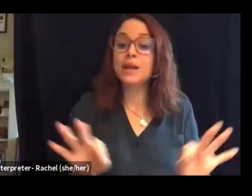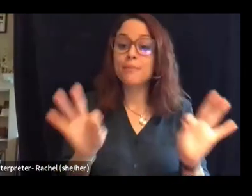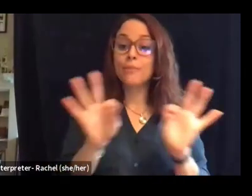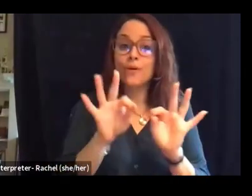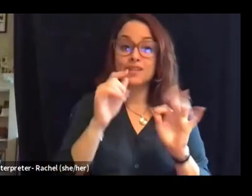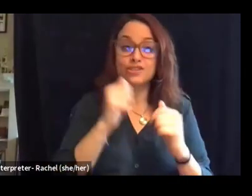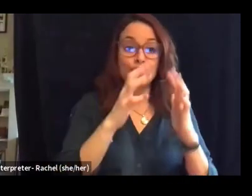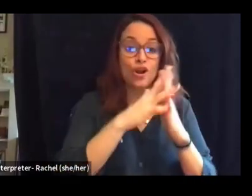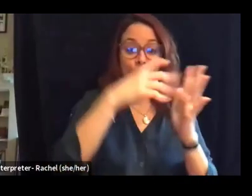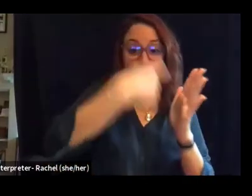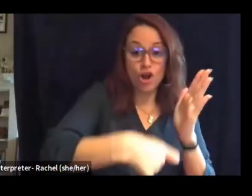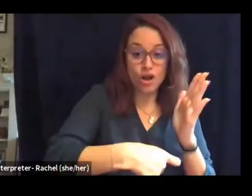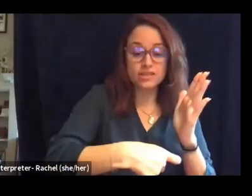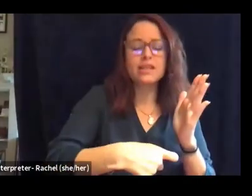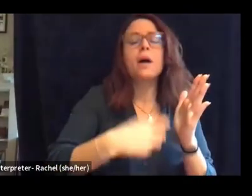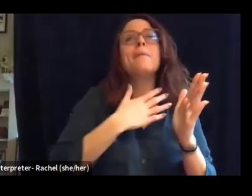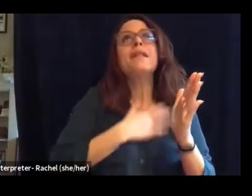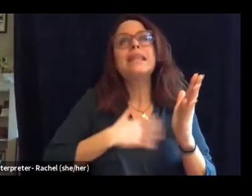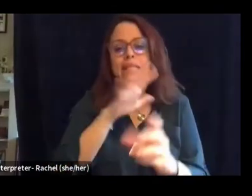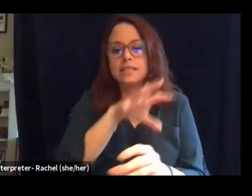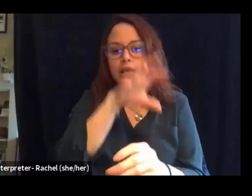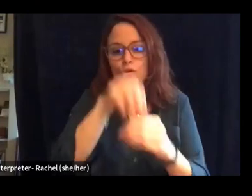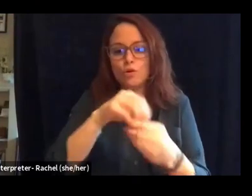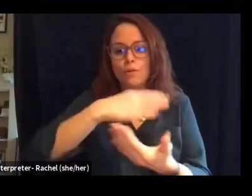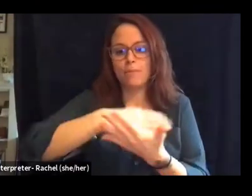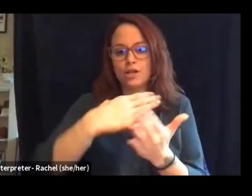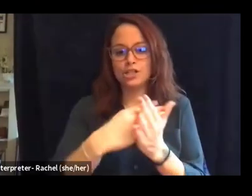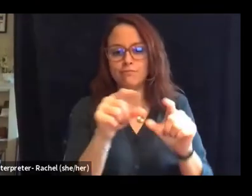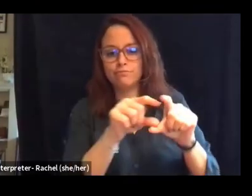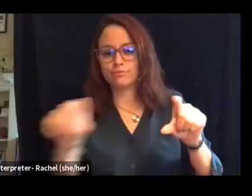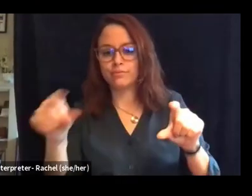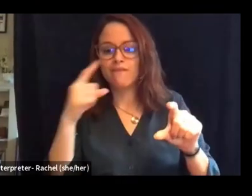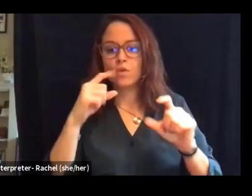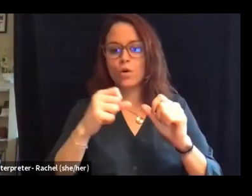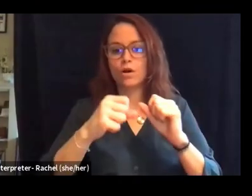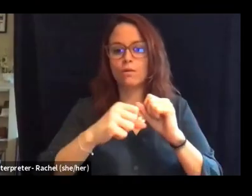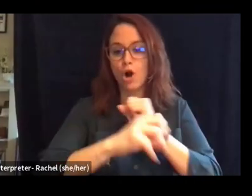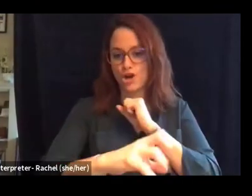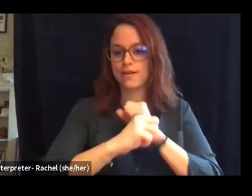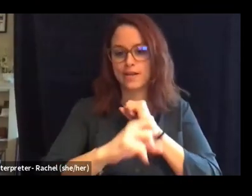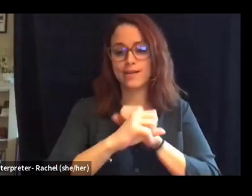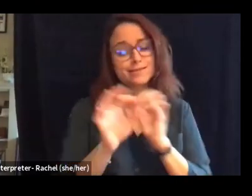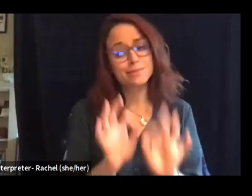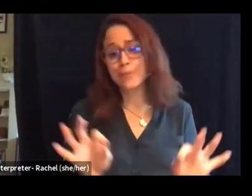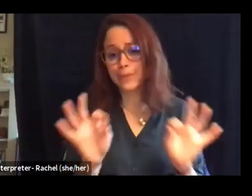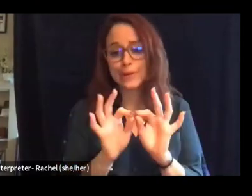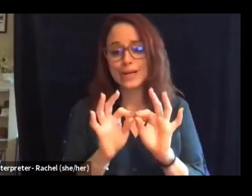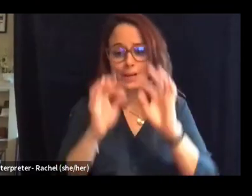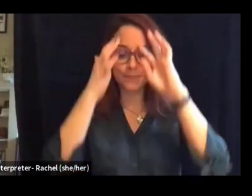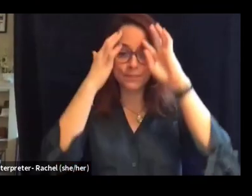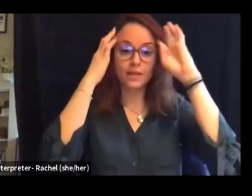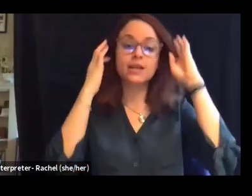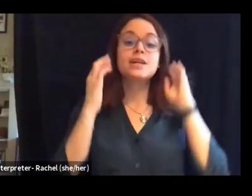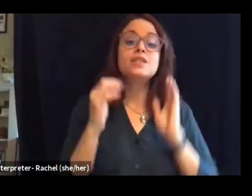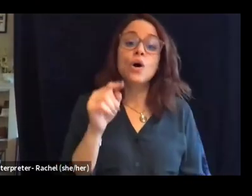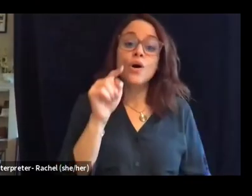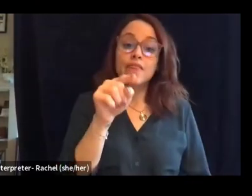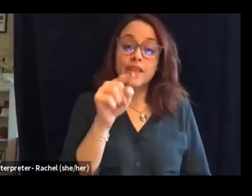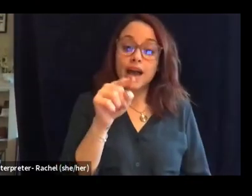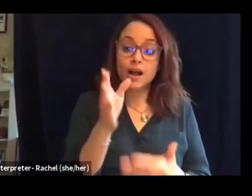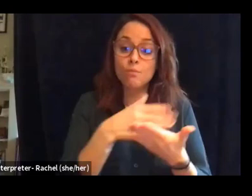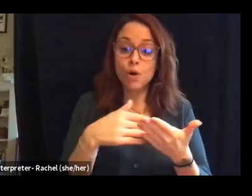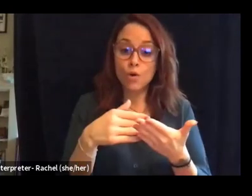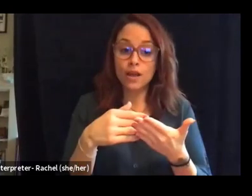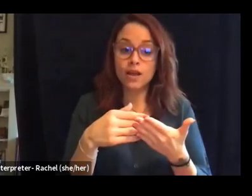a component for marketing, for startup marketing. And this component, as clearly you'll see here, is going to